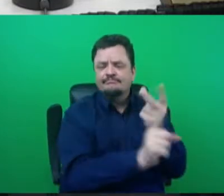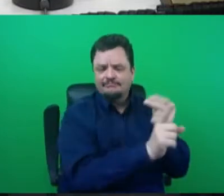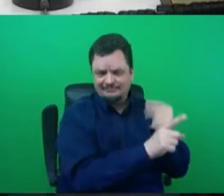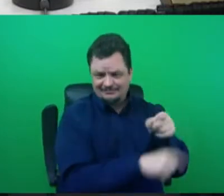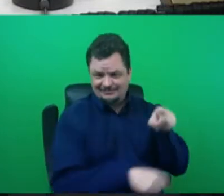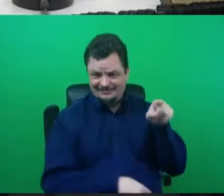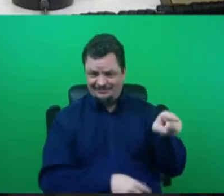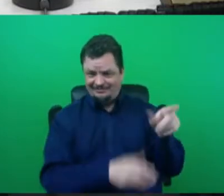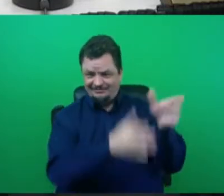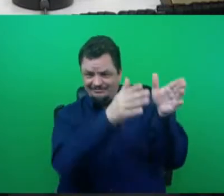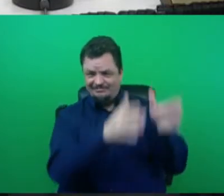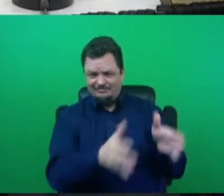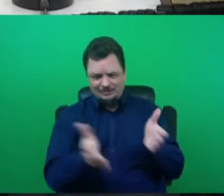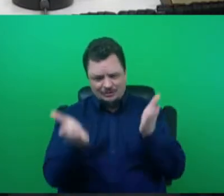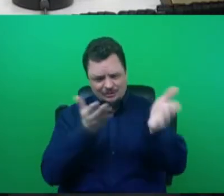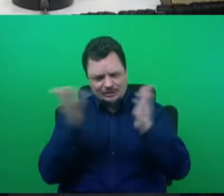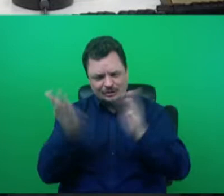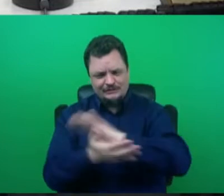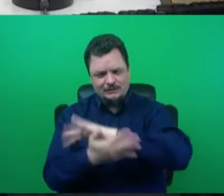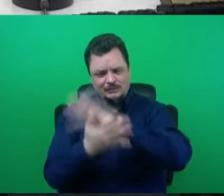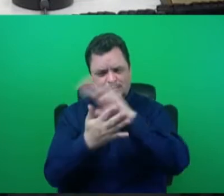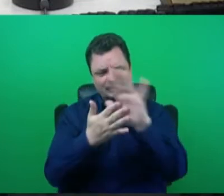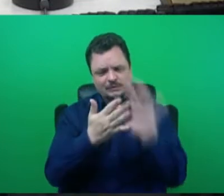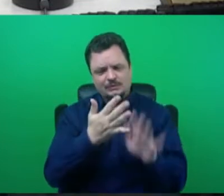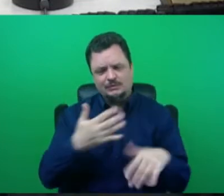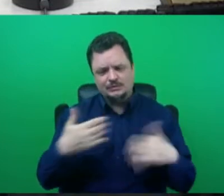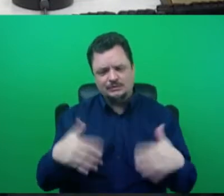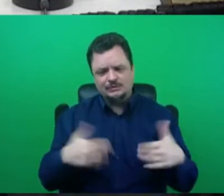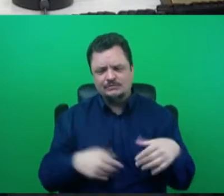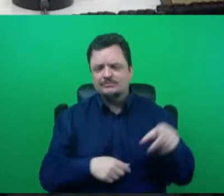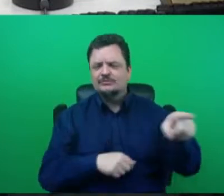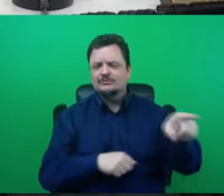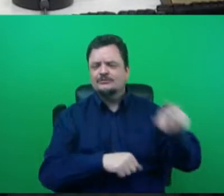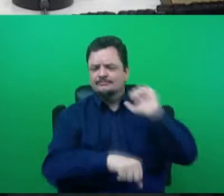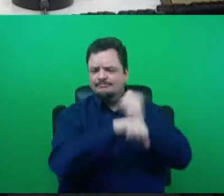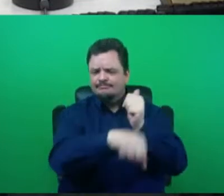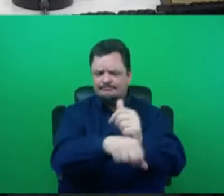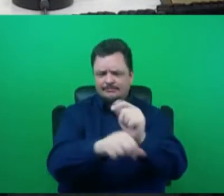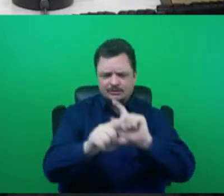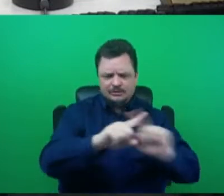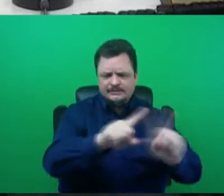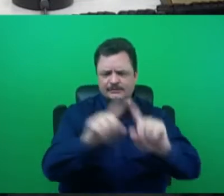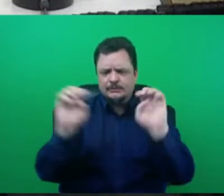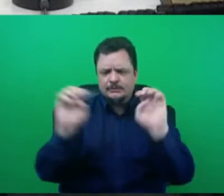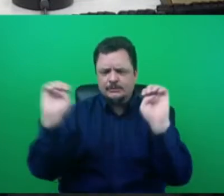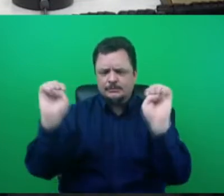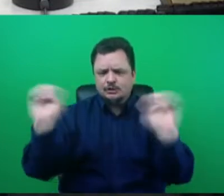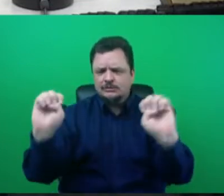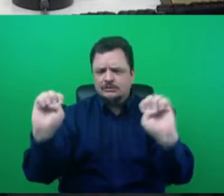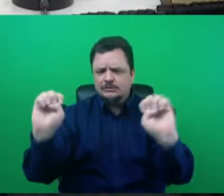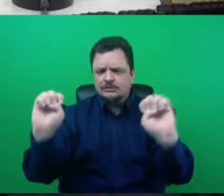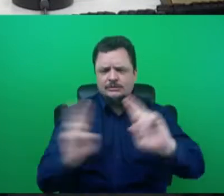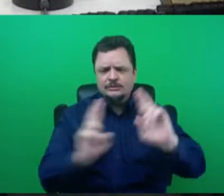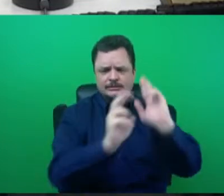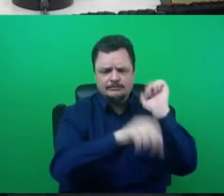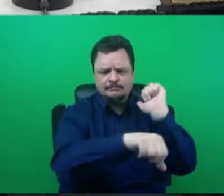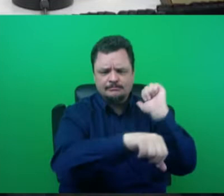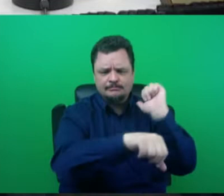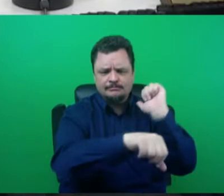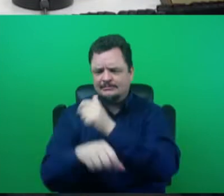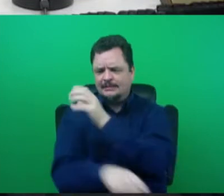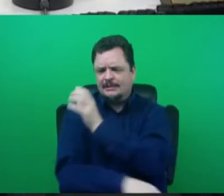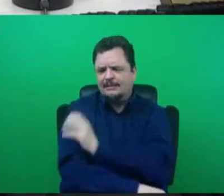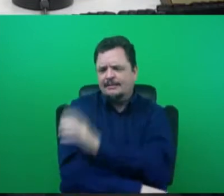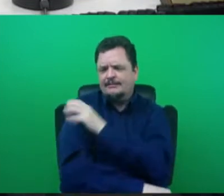putting together all of the logistics with emergency preparedness at all of the different vaccination clinics and ordering all of the vaccine supplies for